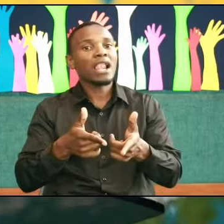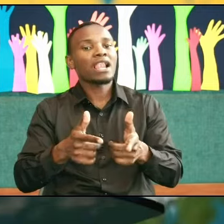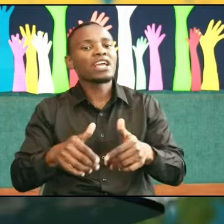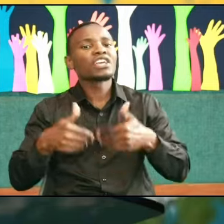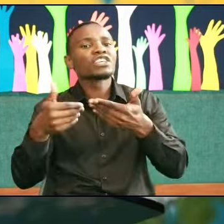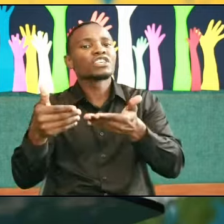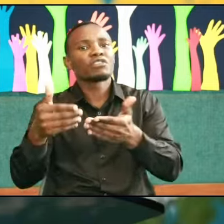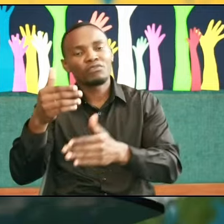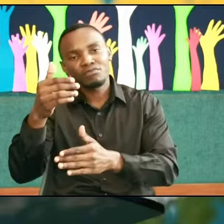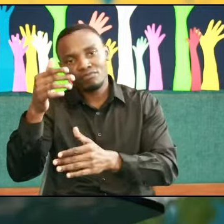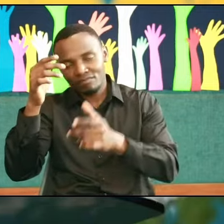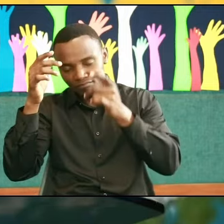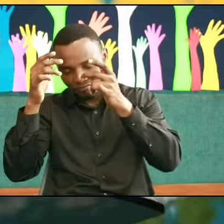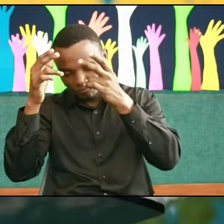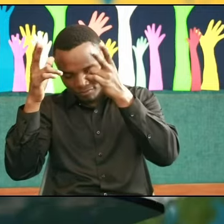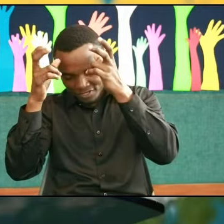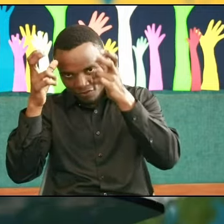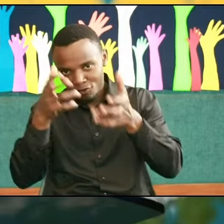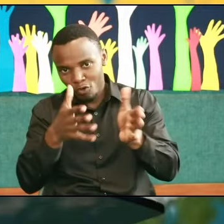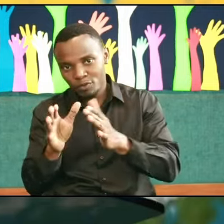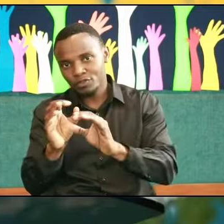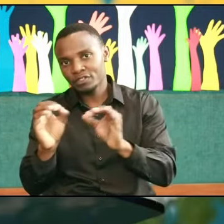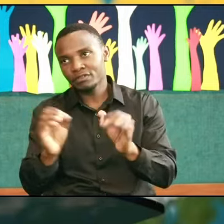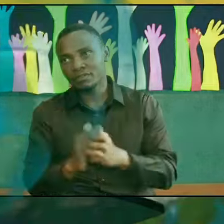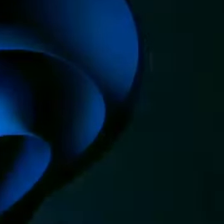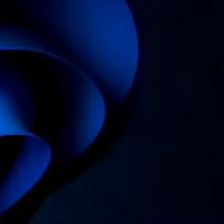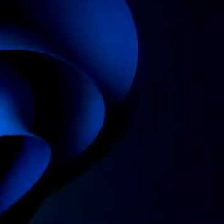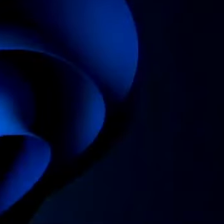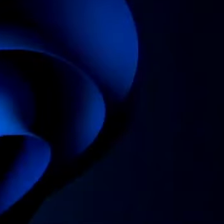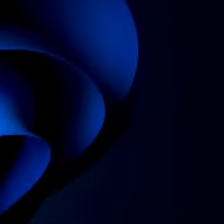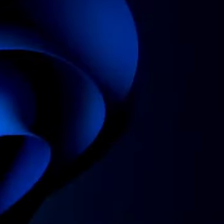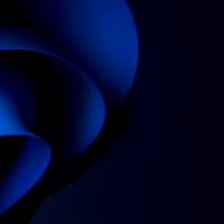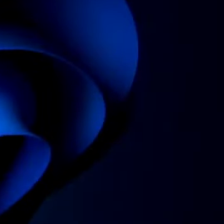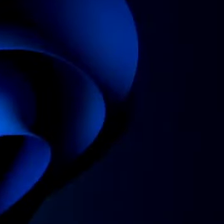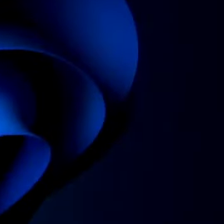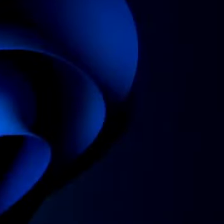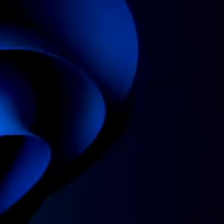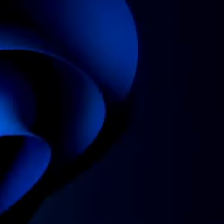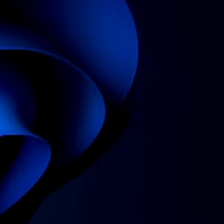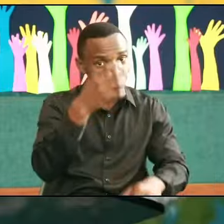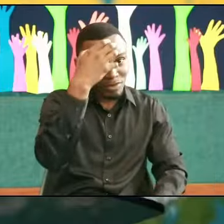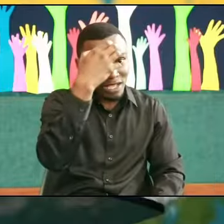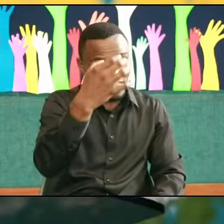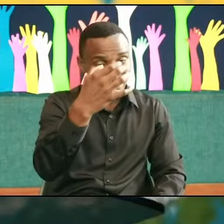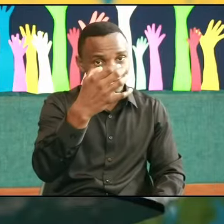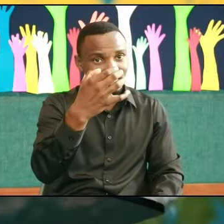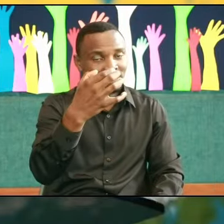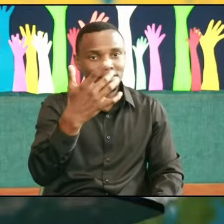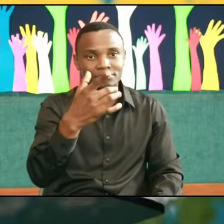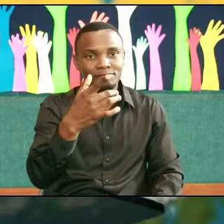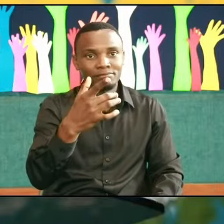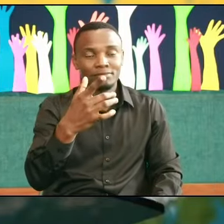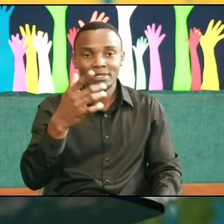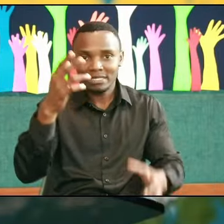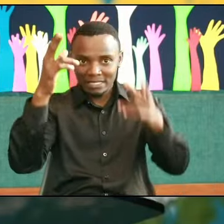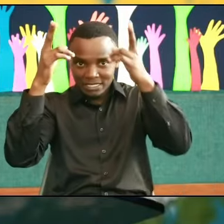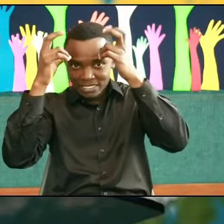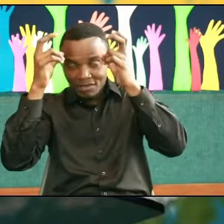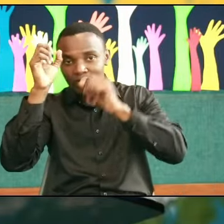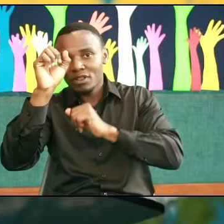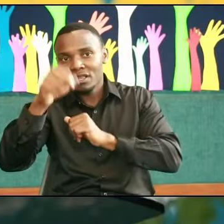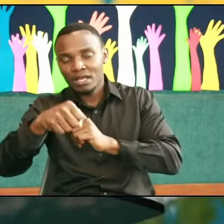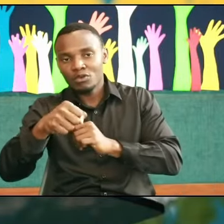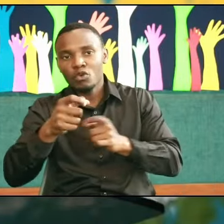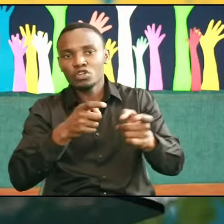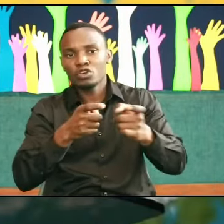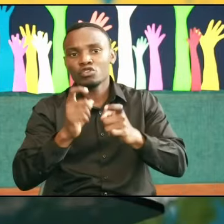Are you aware that when you are angry, you lose your mind and the devil takes control of it? I've been to prison to pray